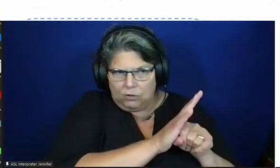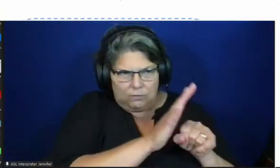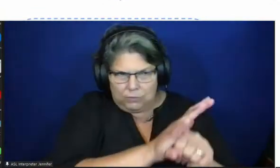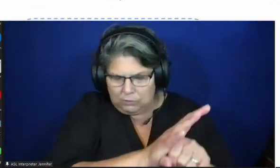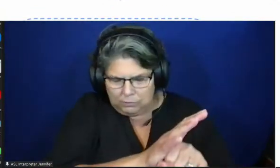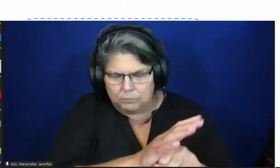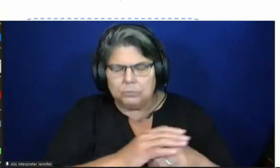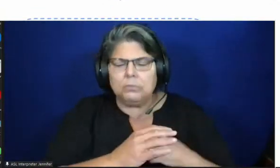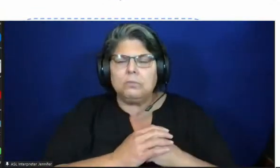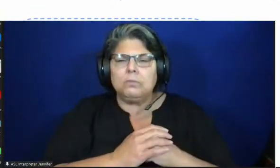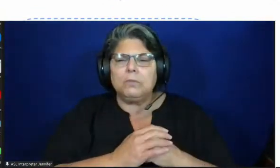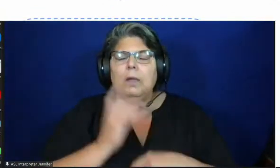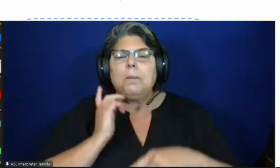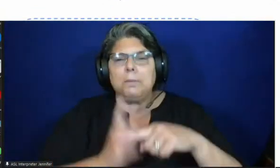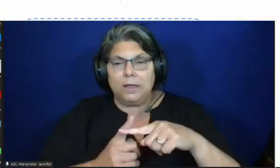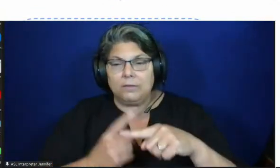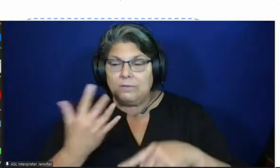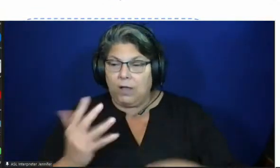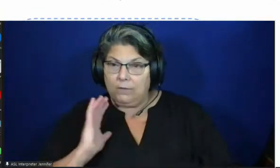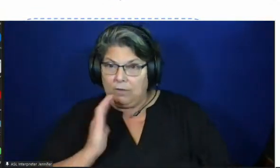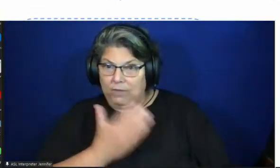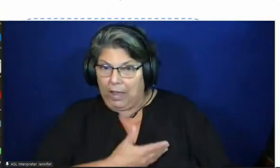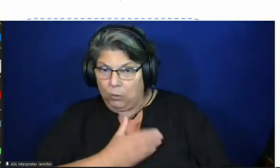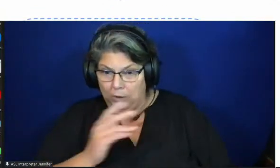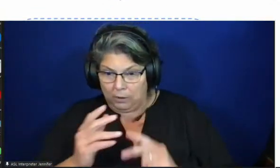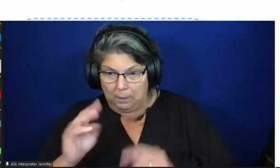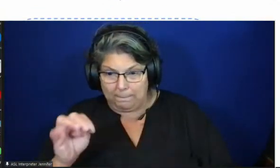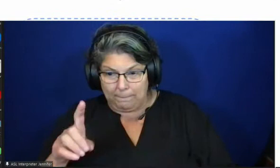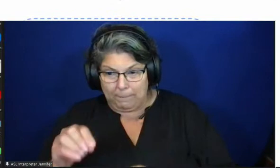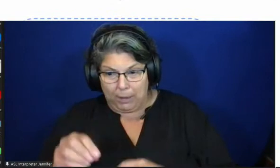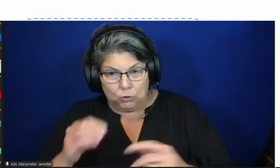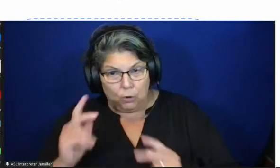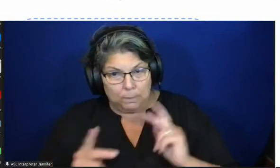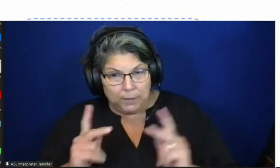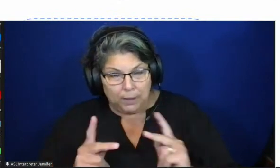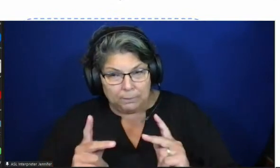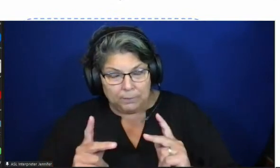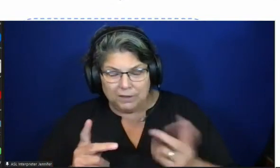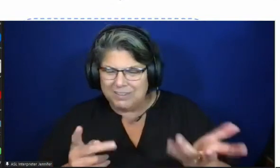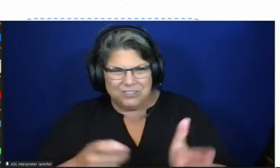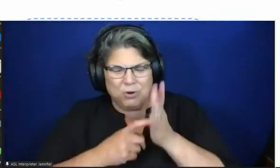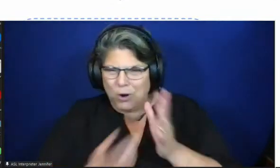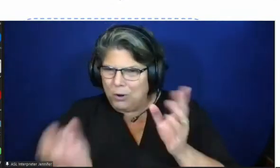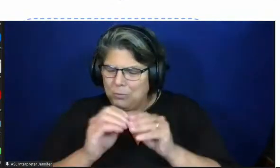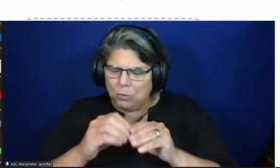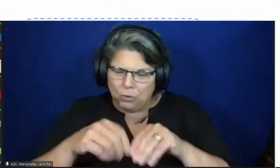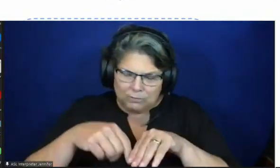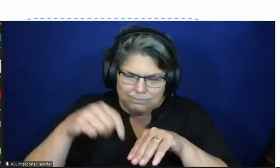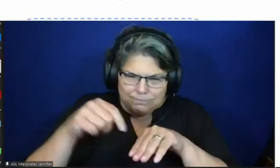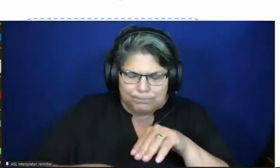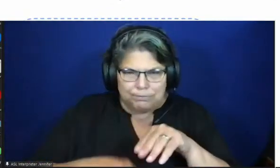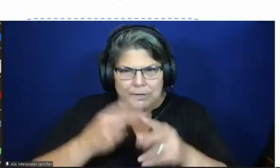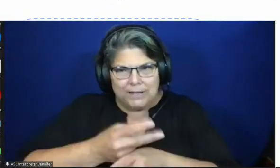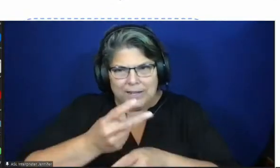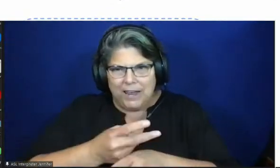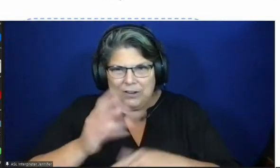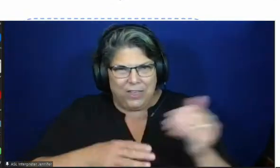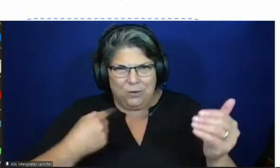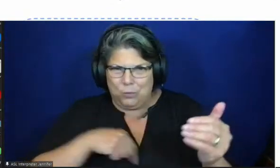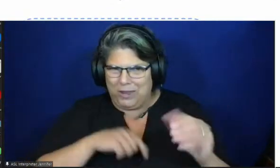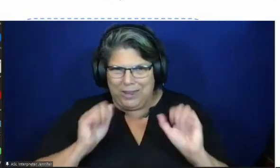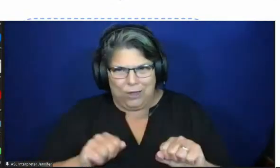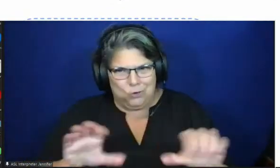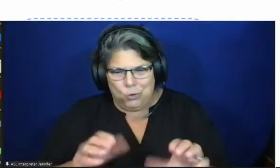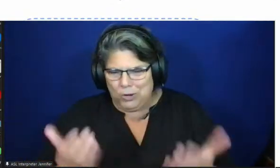there are 5 of our Mendocino residents who require more care than we can give them here in Mendocino County and are being cared for outside